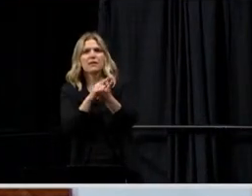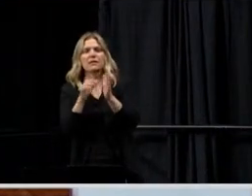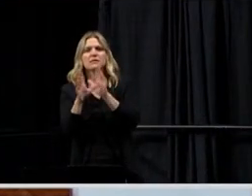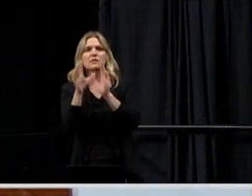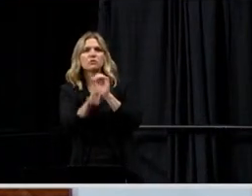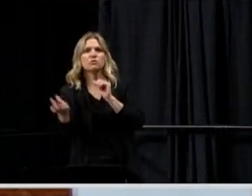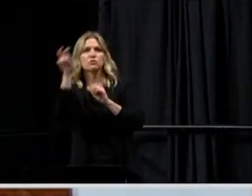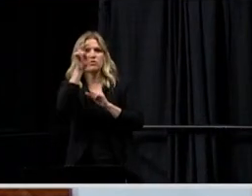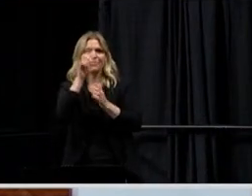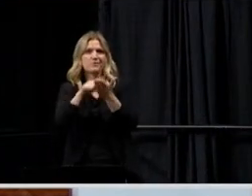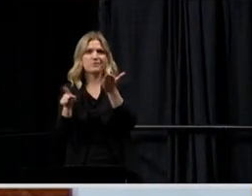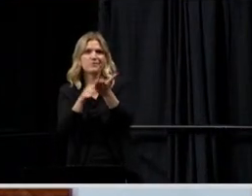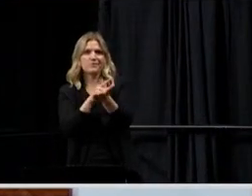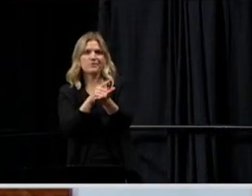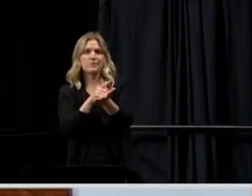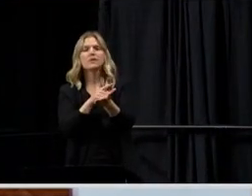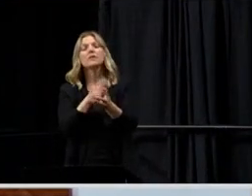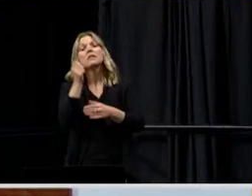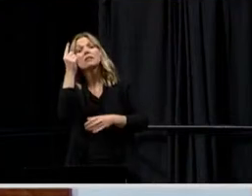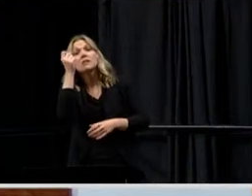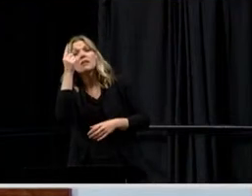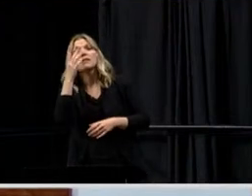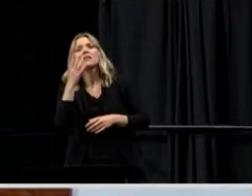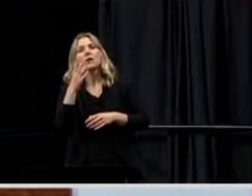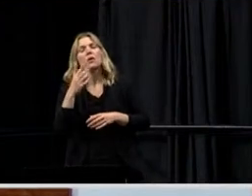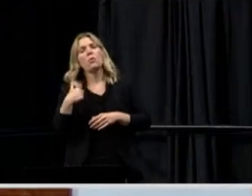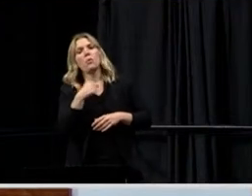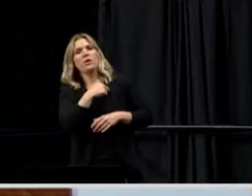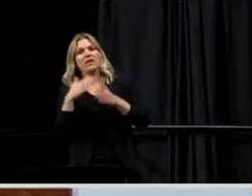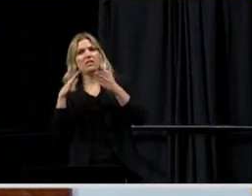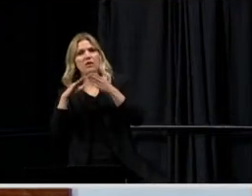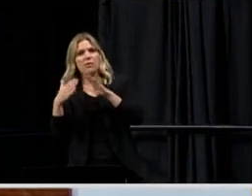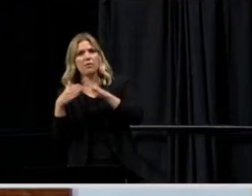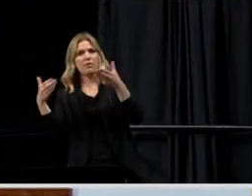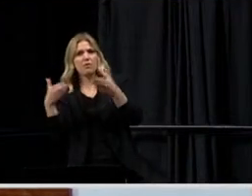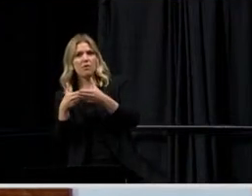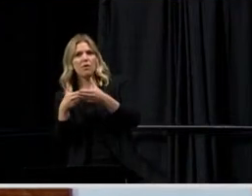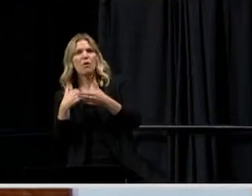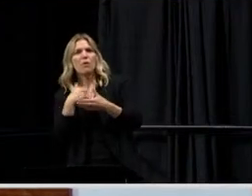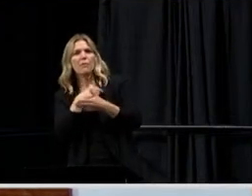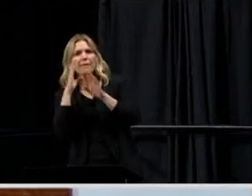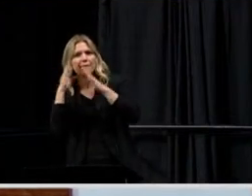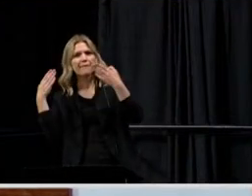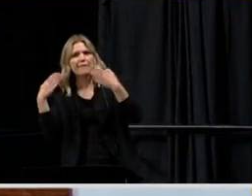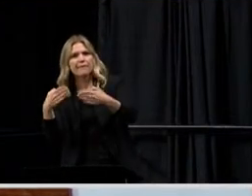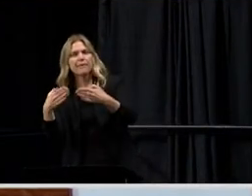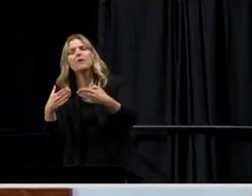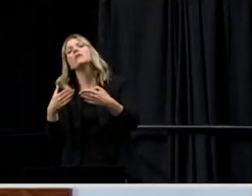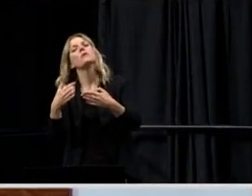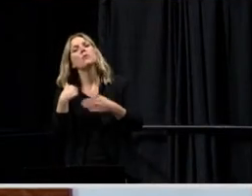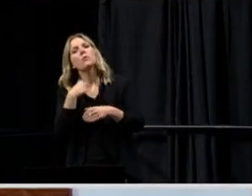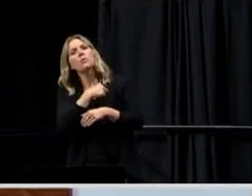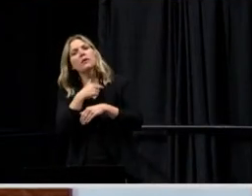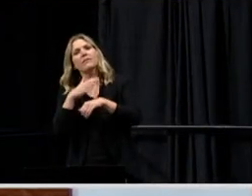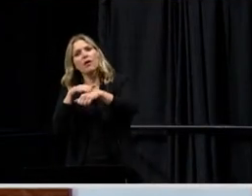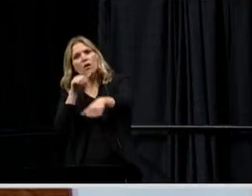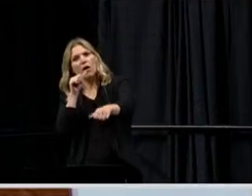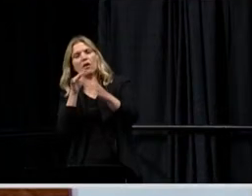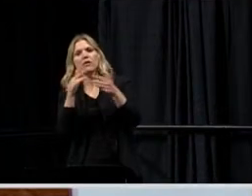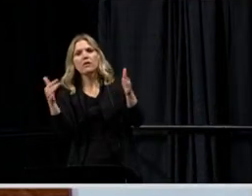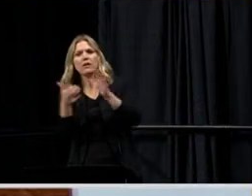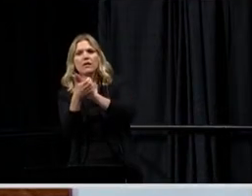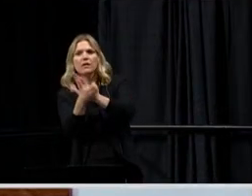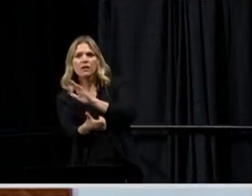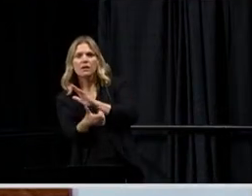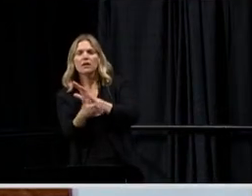trips. Despite all this, the Bryan Station community has remained relentlessly focused. We have called on our diverse talents and